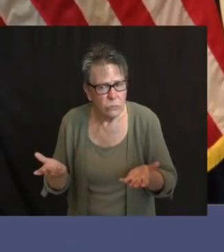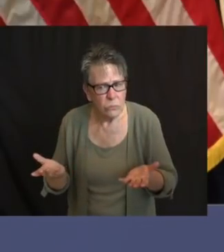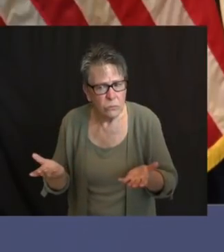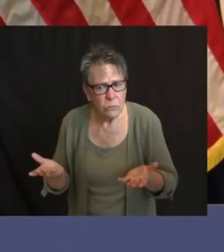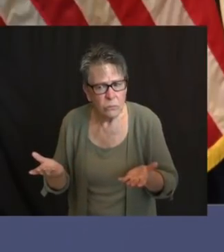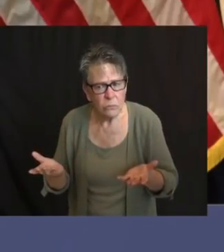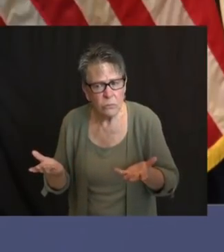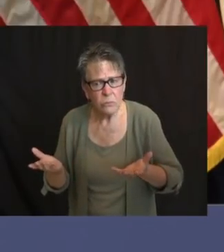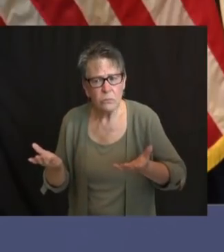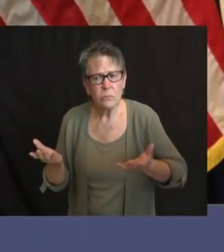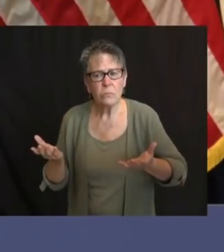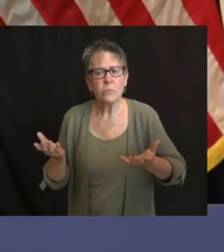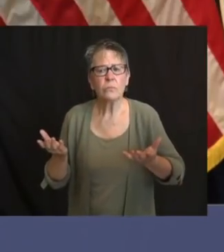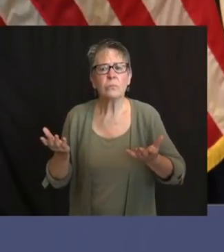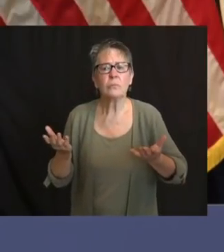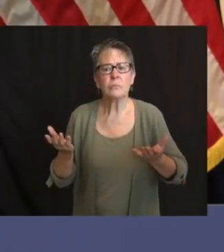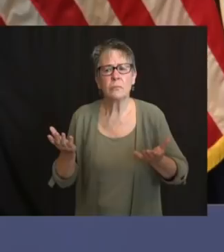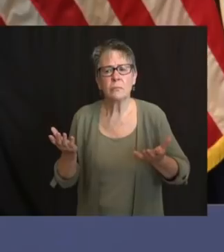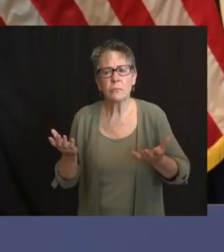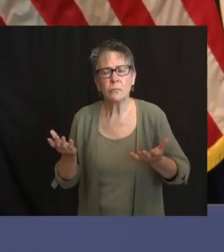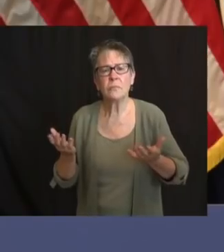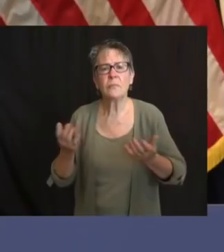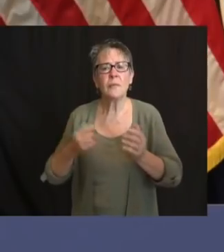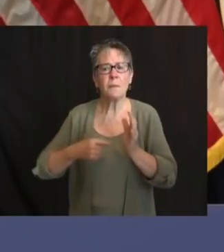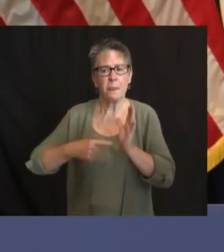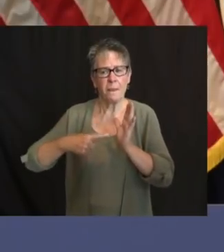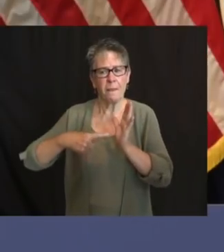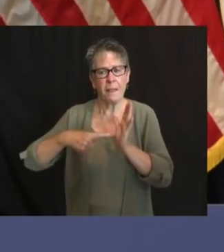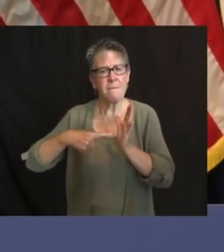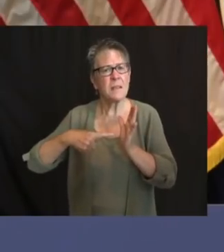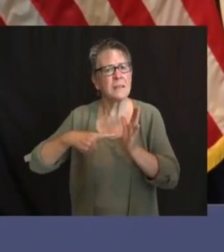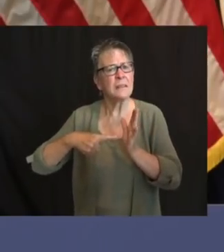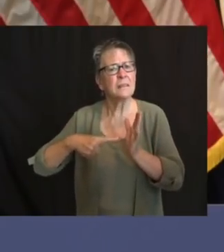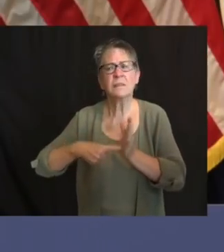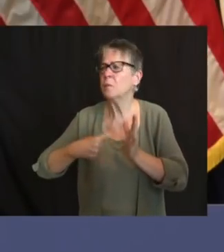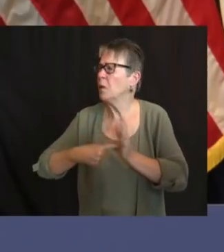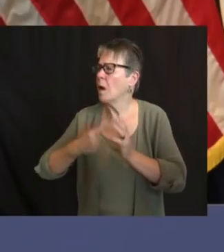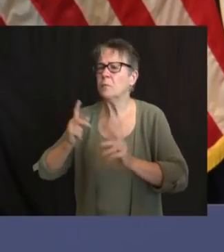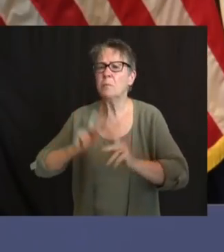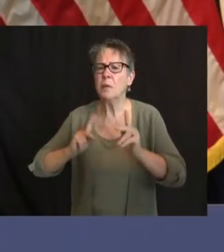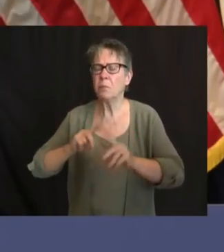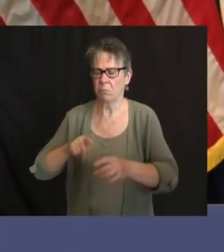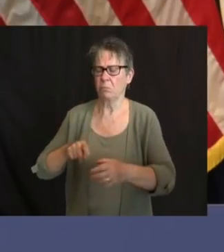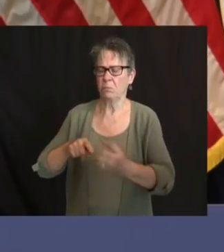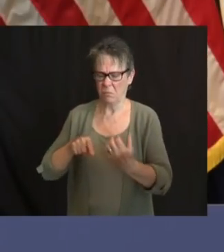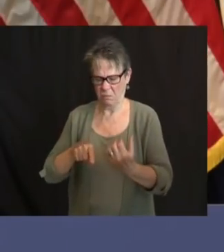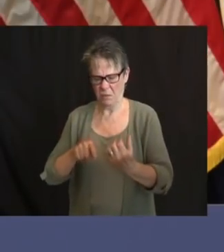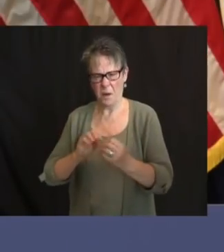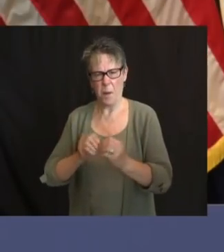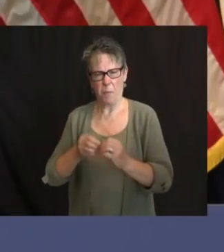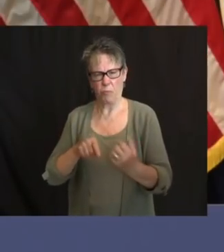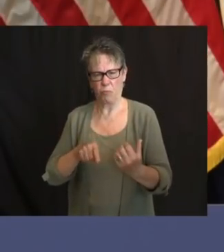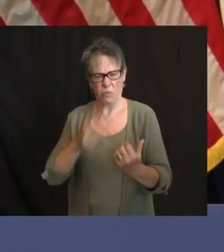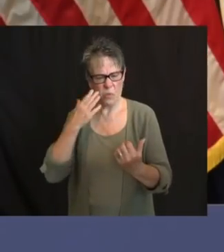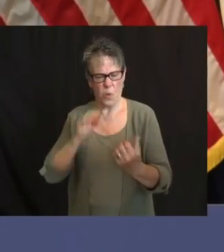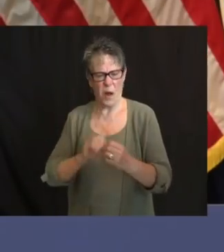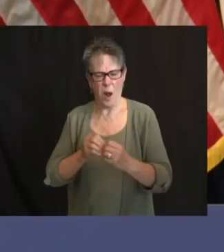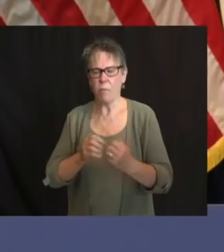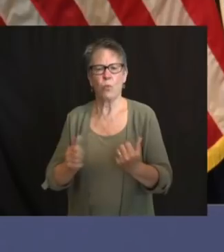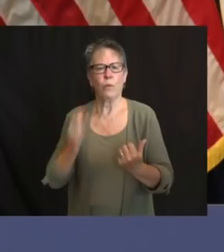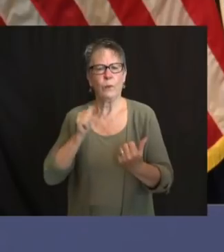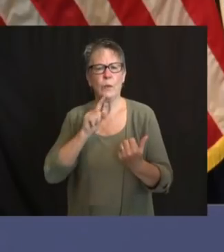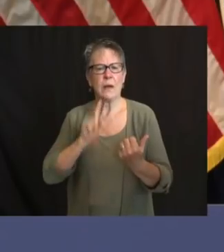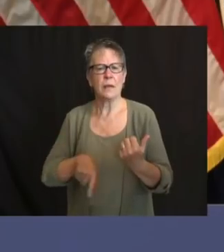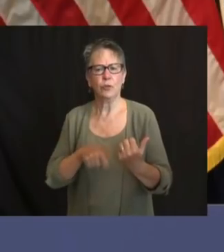or a scam? So what do you want people to keep in mind in this instance? Because obviously, if you're not getting